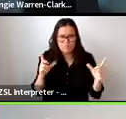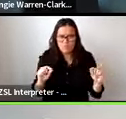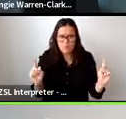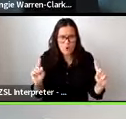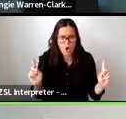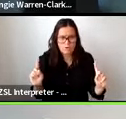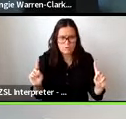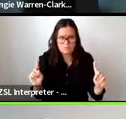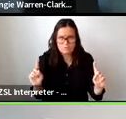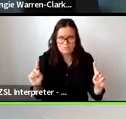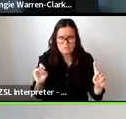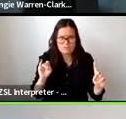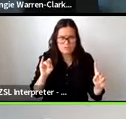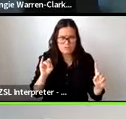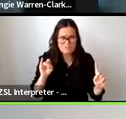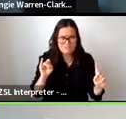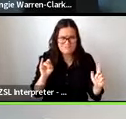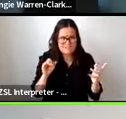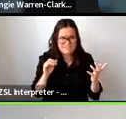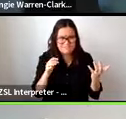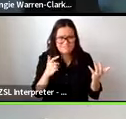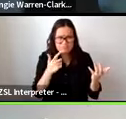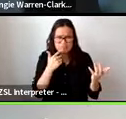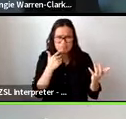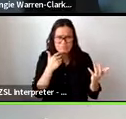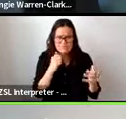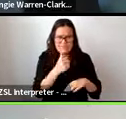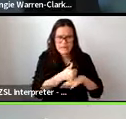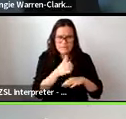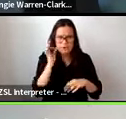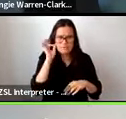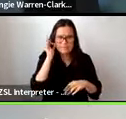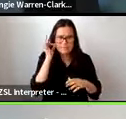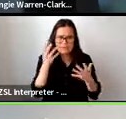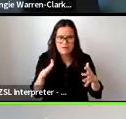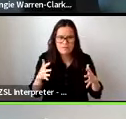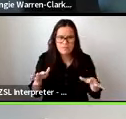doesn't require an Act of Parliament.